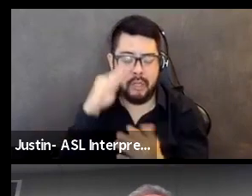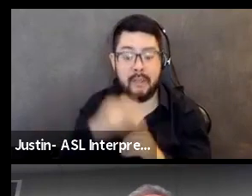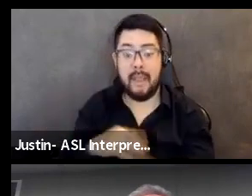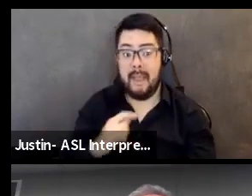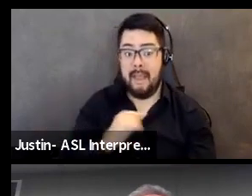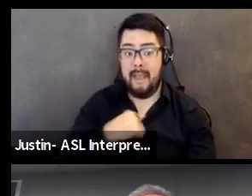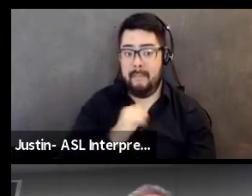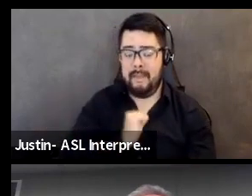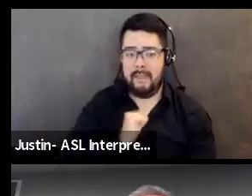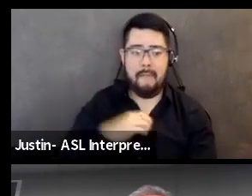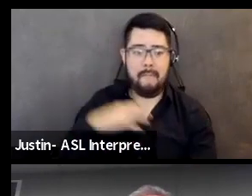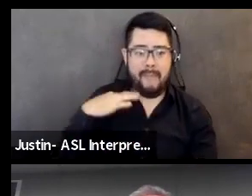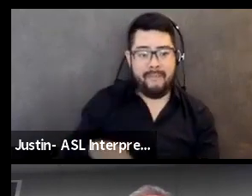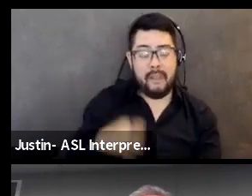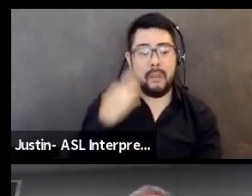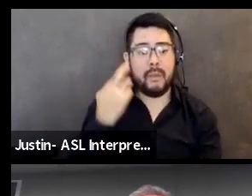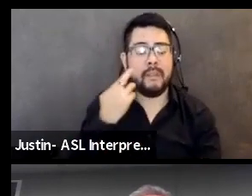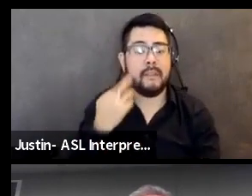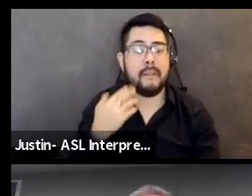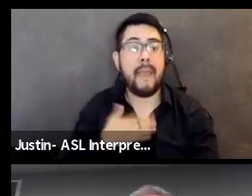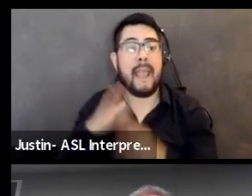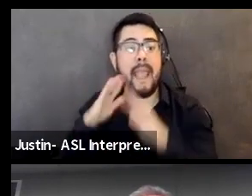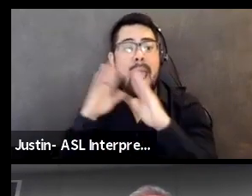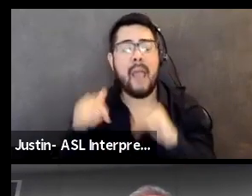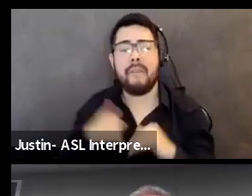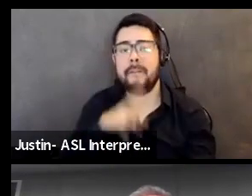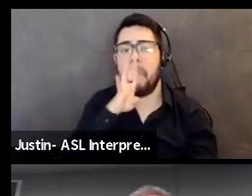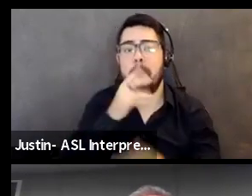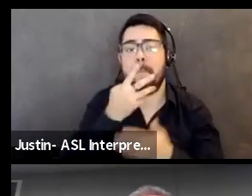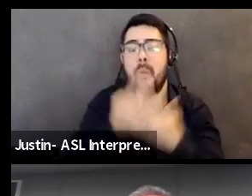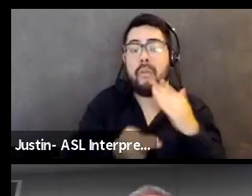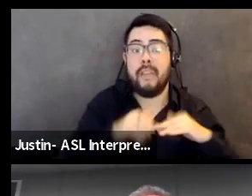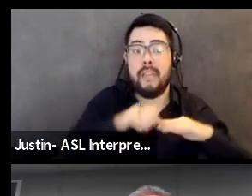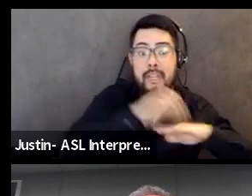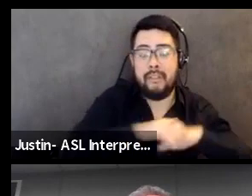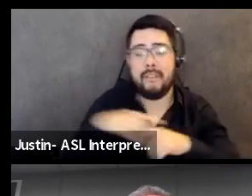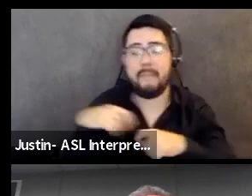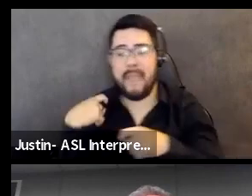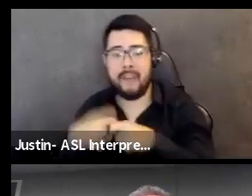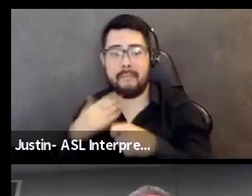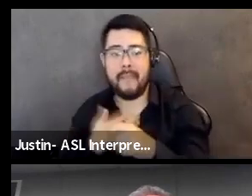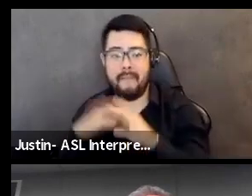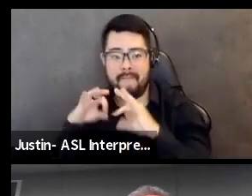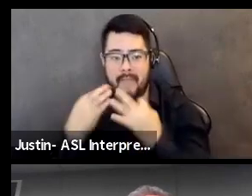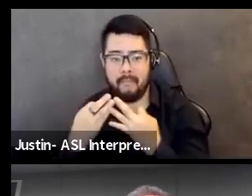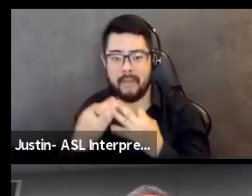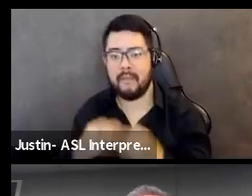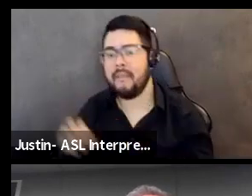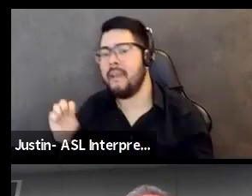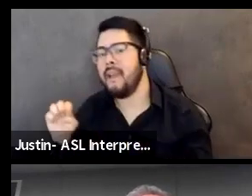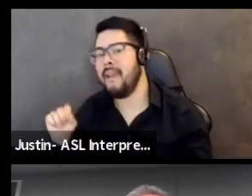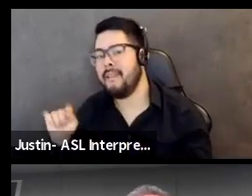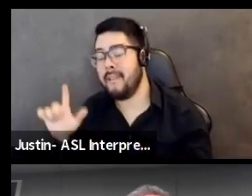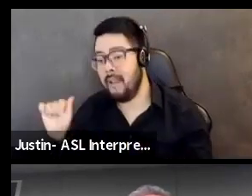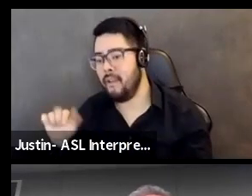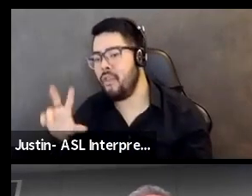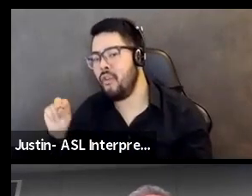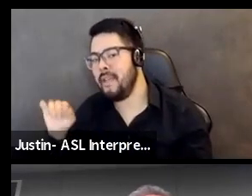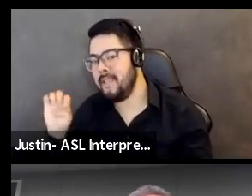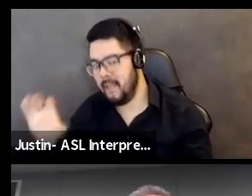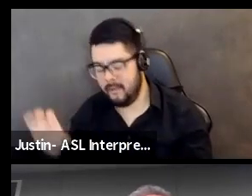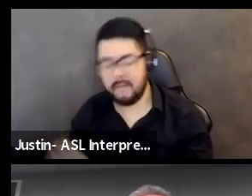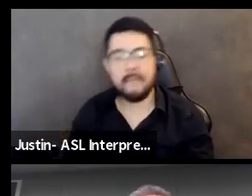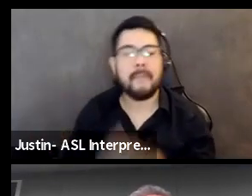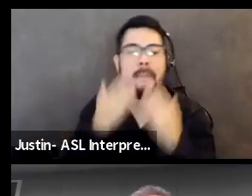speaking spanish and english in my home as a first generation bolivian sony you have 30 seconds thank you